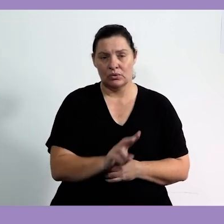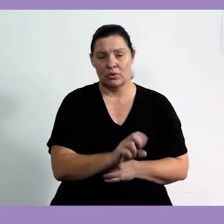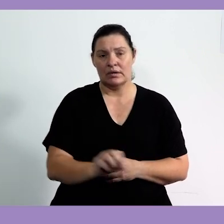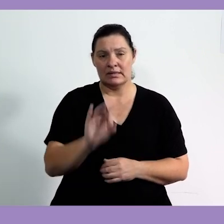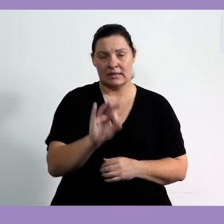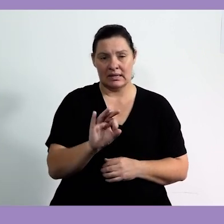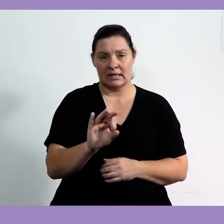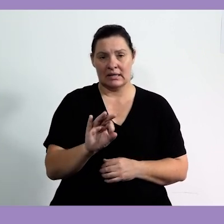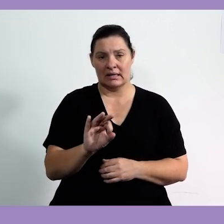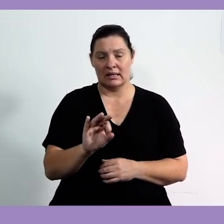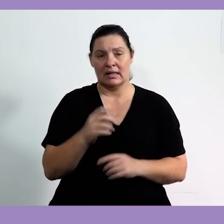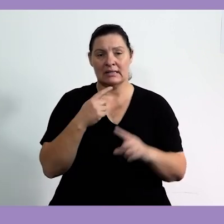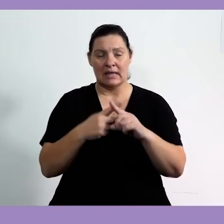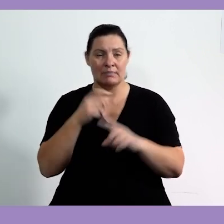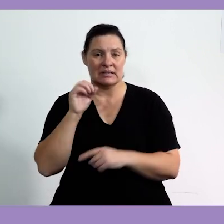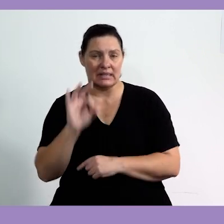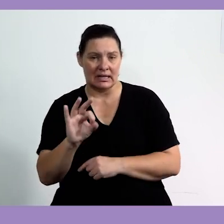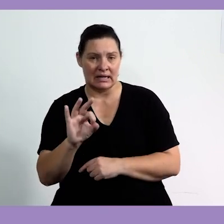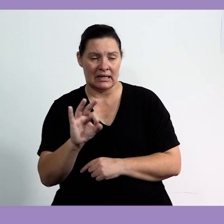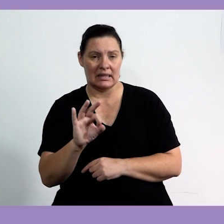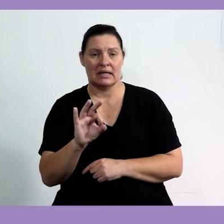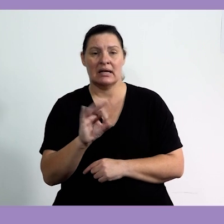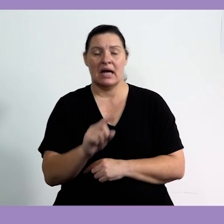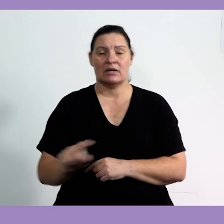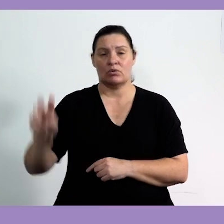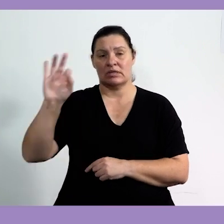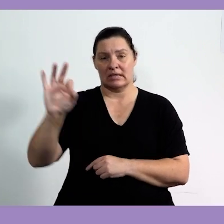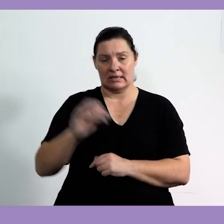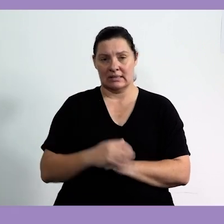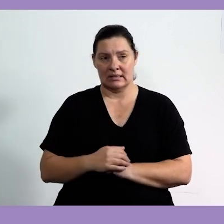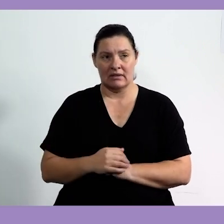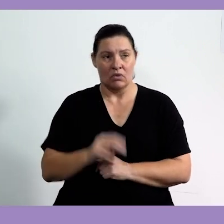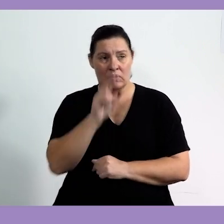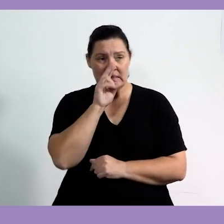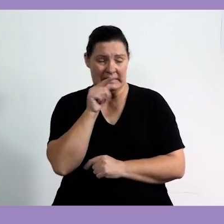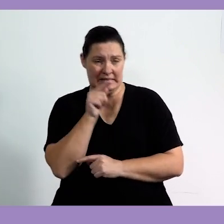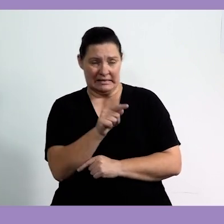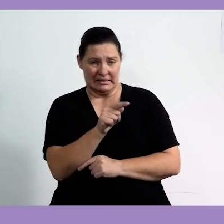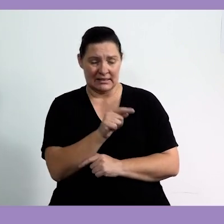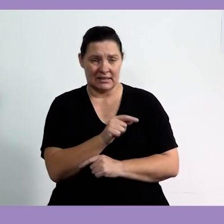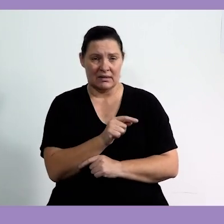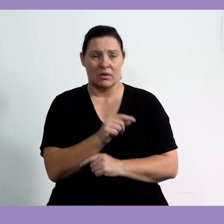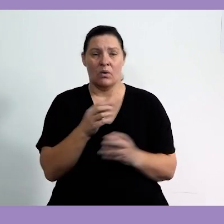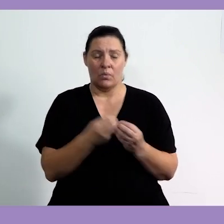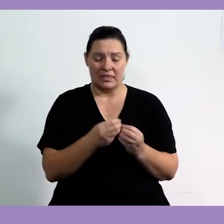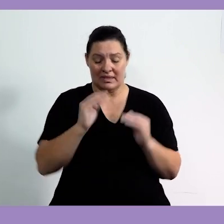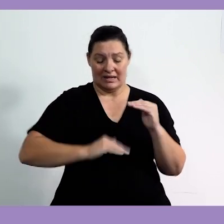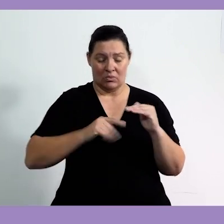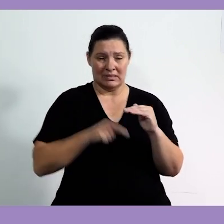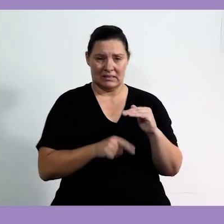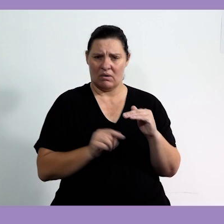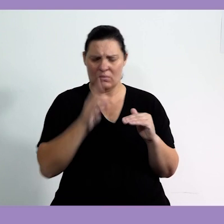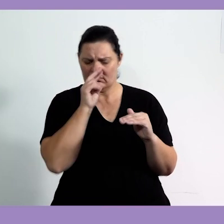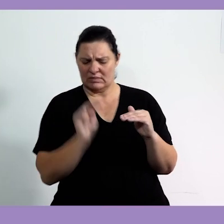to the exponent 3, multiplied by 3 to the exponent 3. Now, if you do see that with the